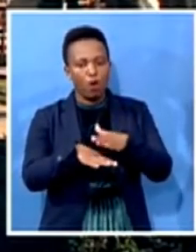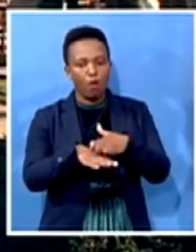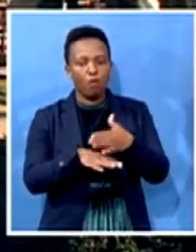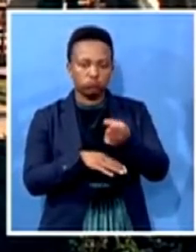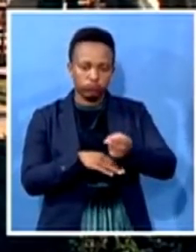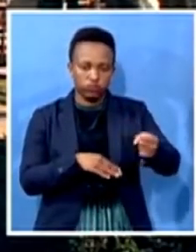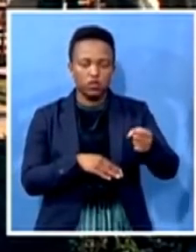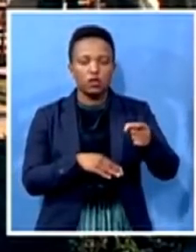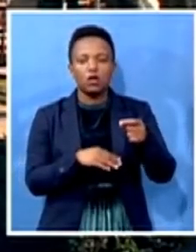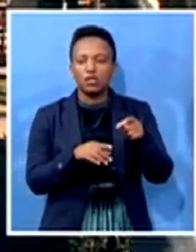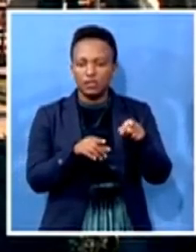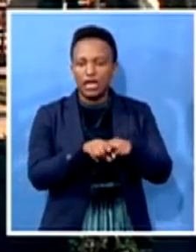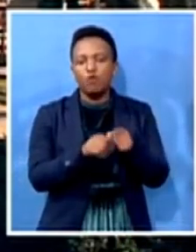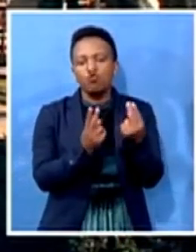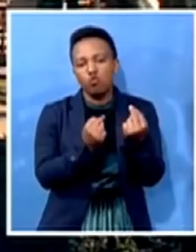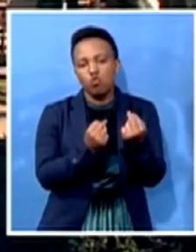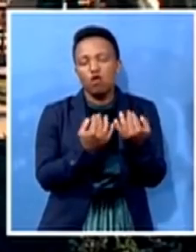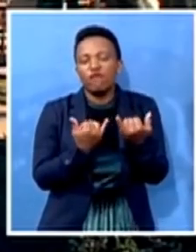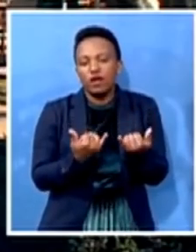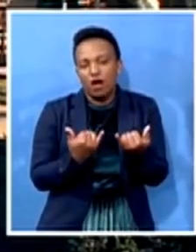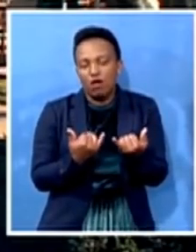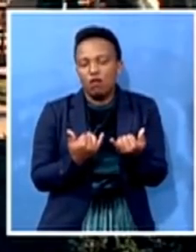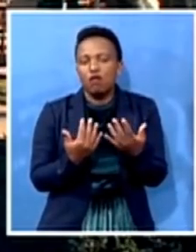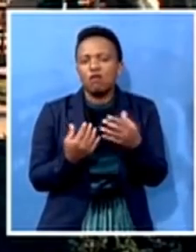moment, it's all redeployed staff from the existing resources.